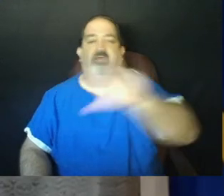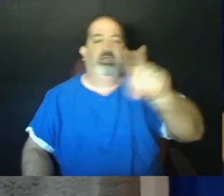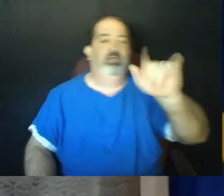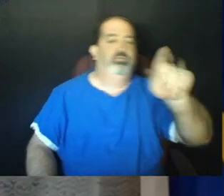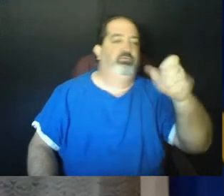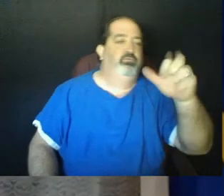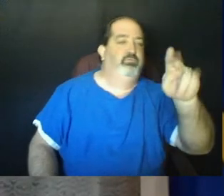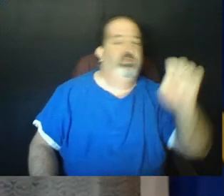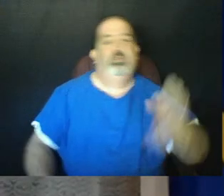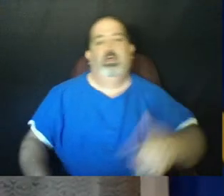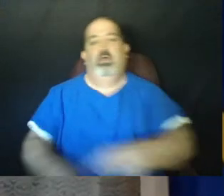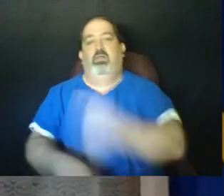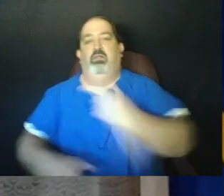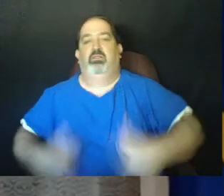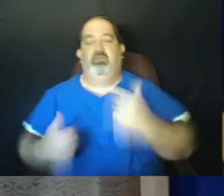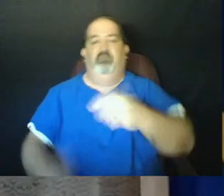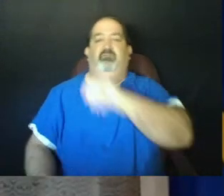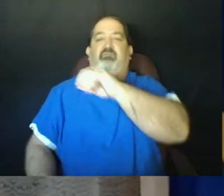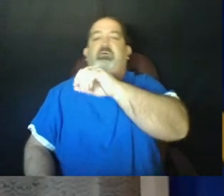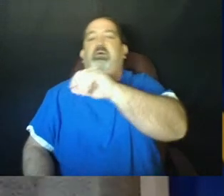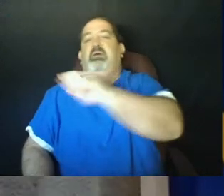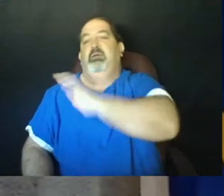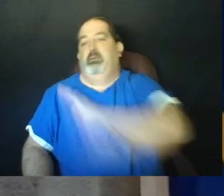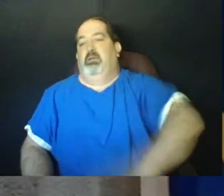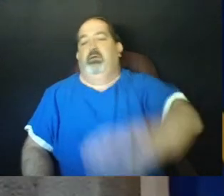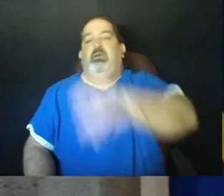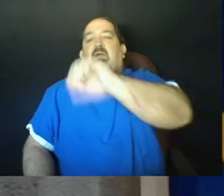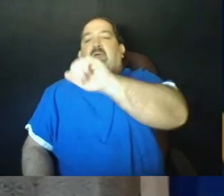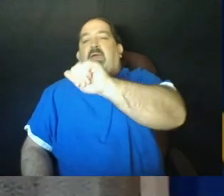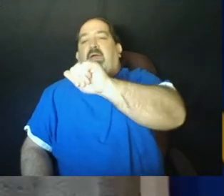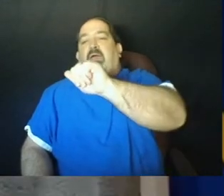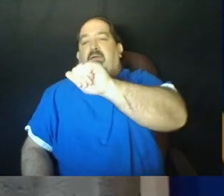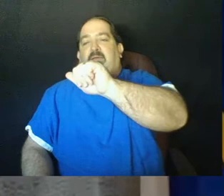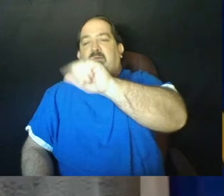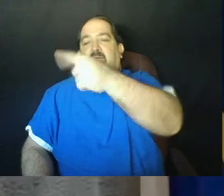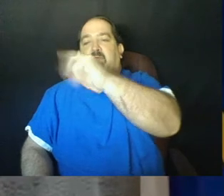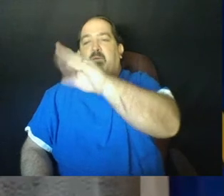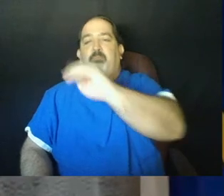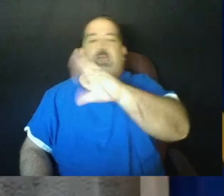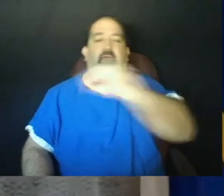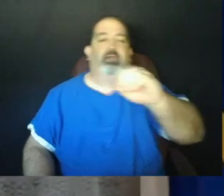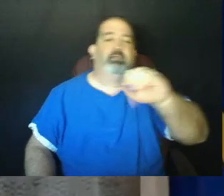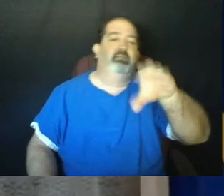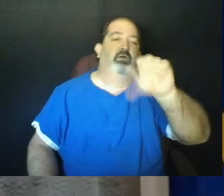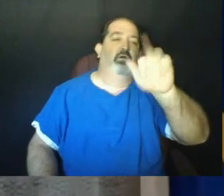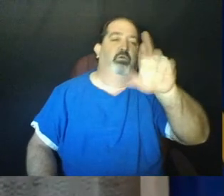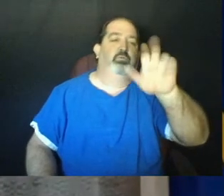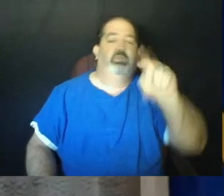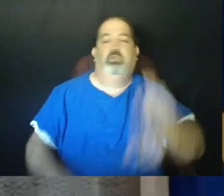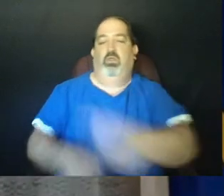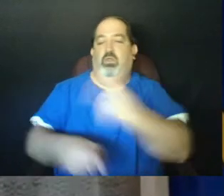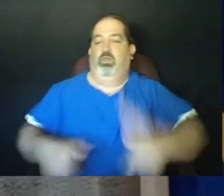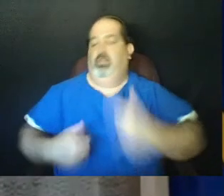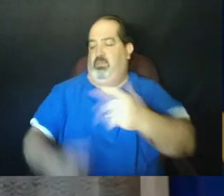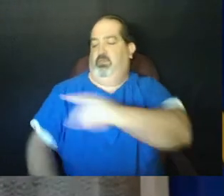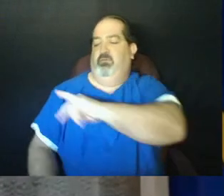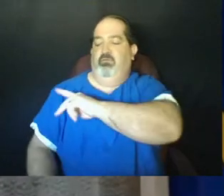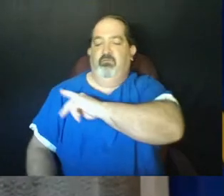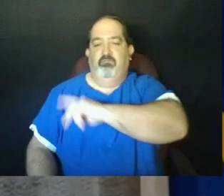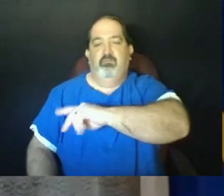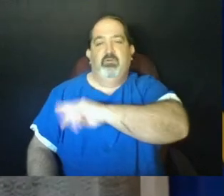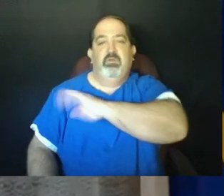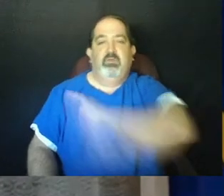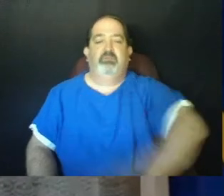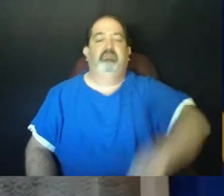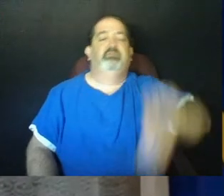live their Excellencies Guillaume and Arwen. Long live their Excellencies Ilya and Vatasha. Long live